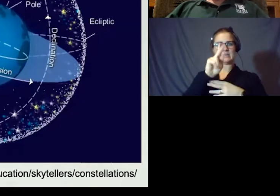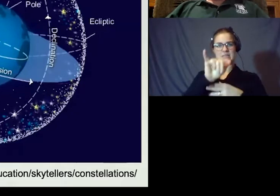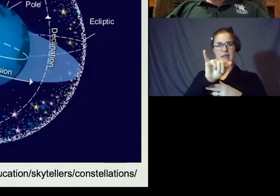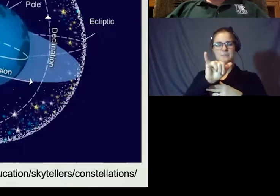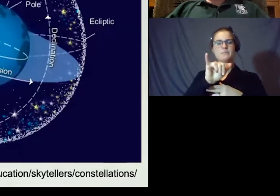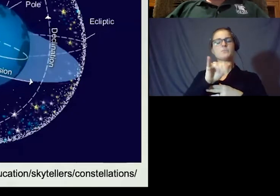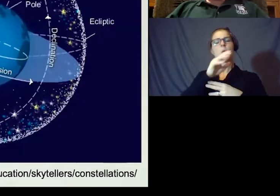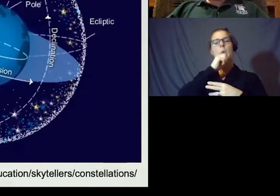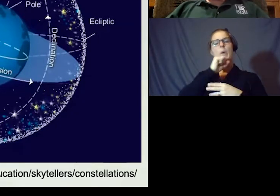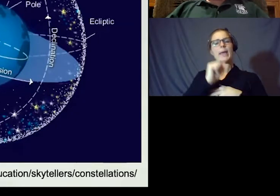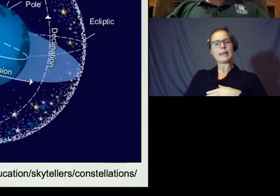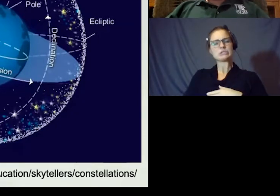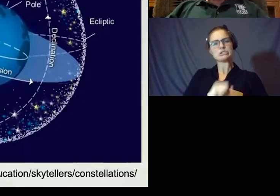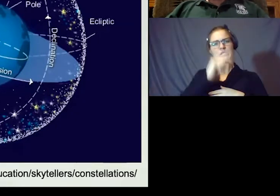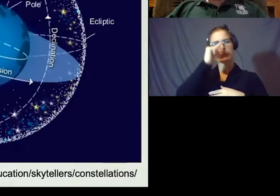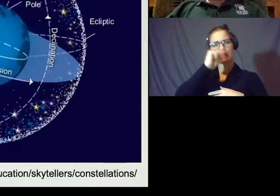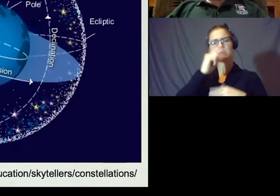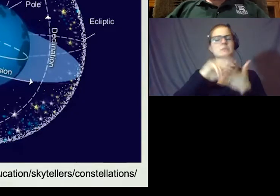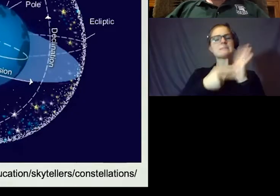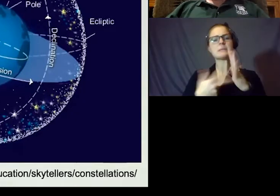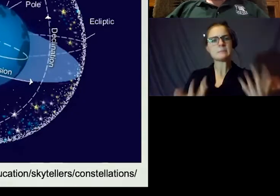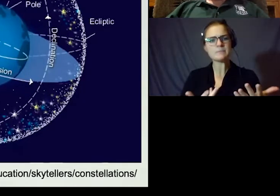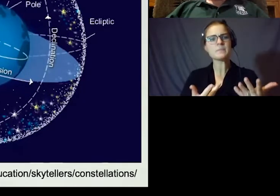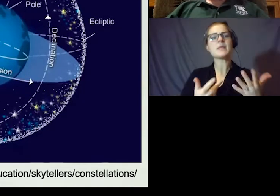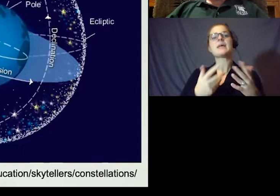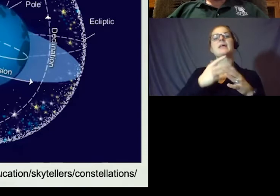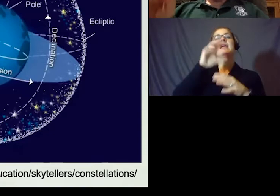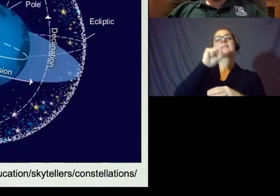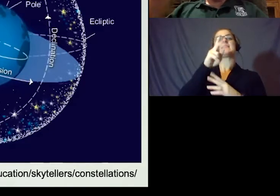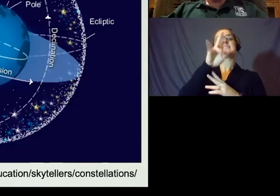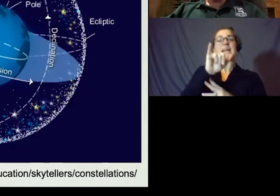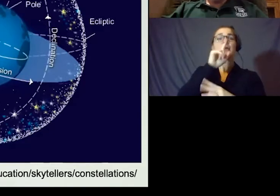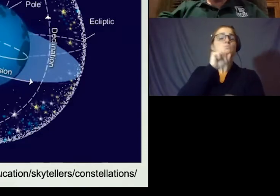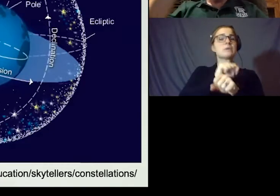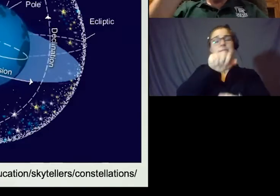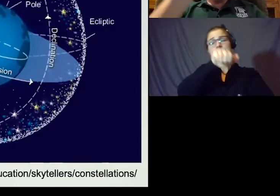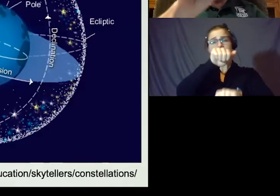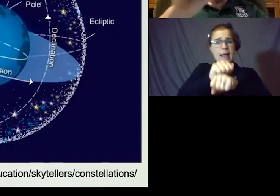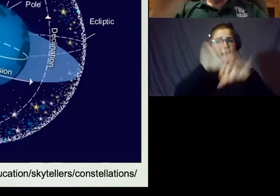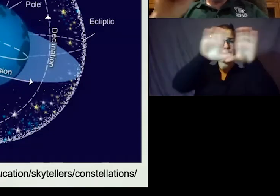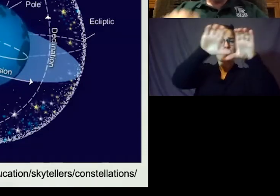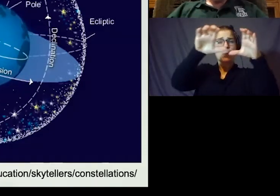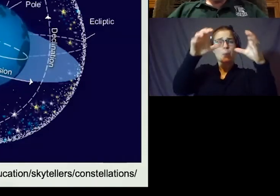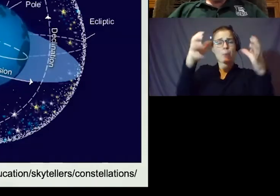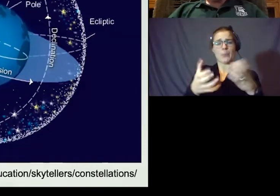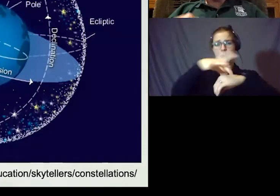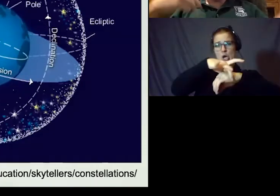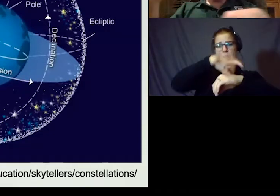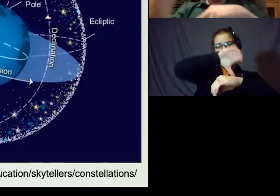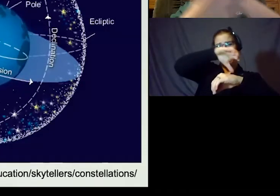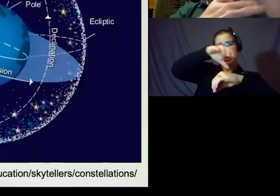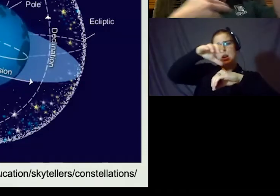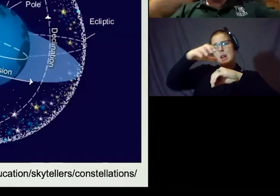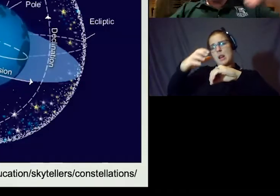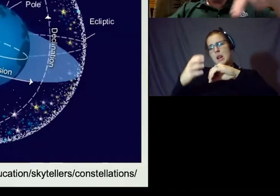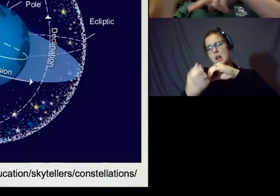The sky was a sphere, a solid dome that surrounded the earth. The stars are fixed onto it like little jewels, and it